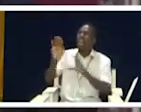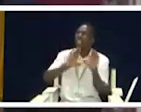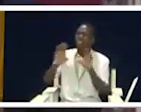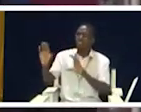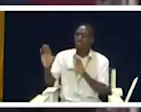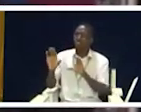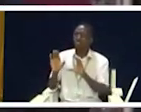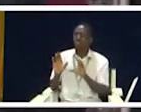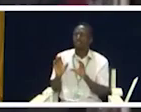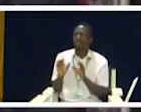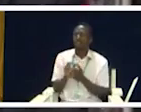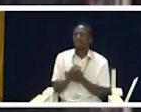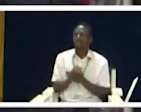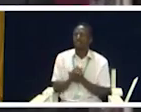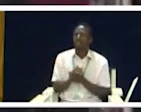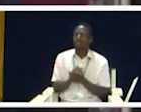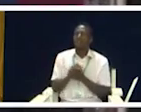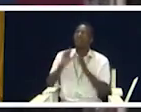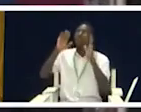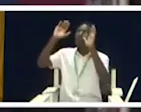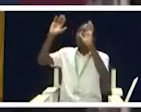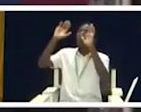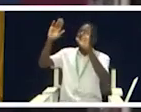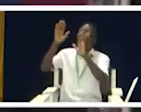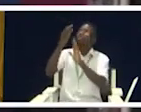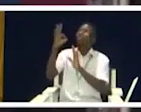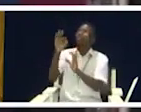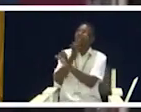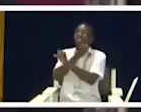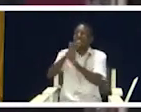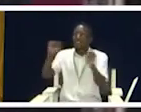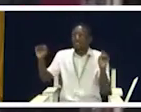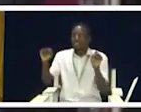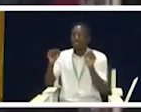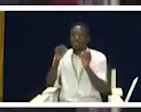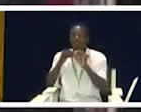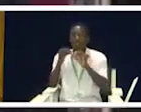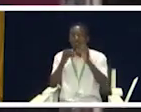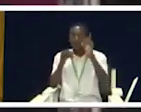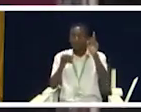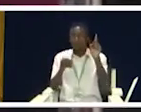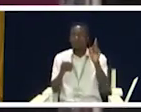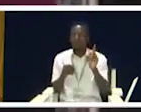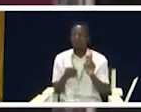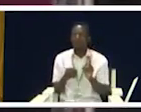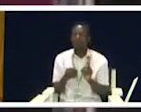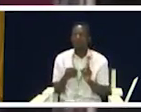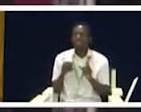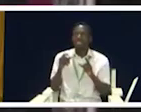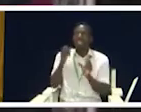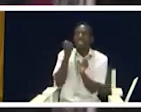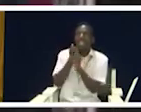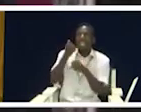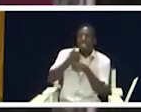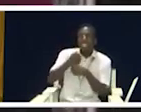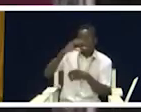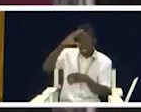is. Let's look at the wonders of salvation. The wonders of salvation. Creating man is a